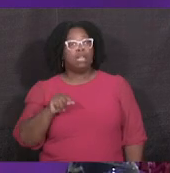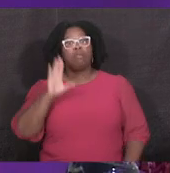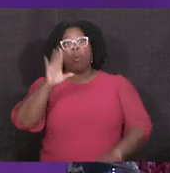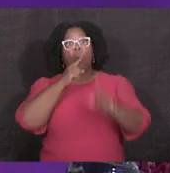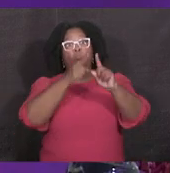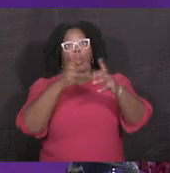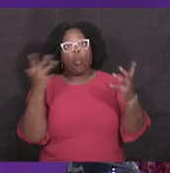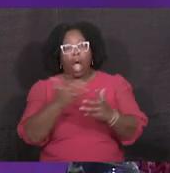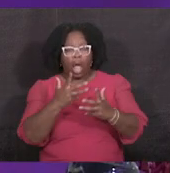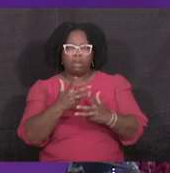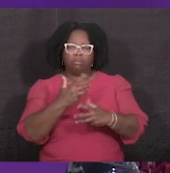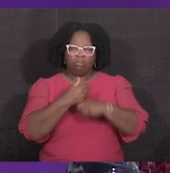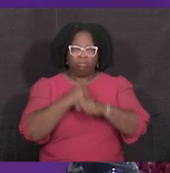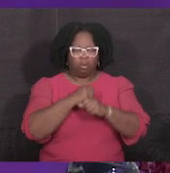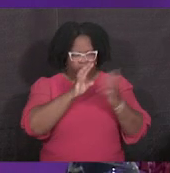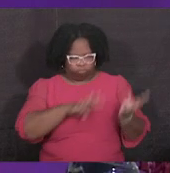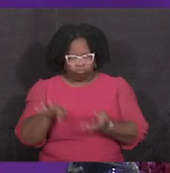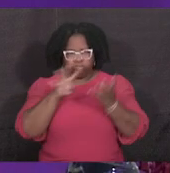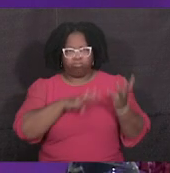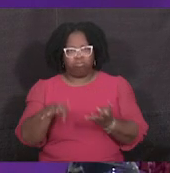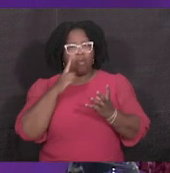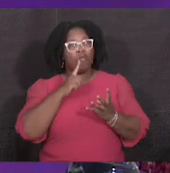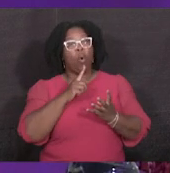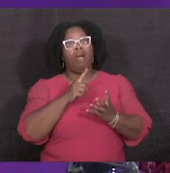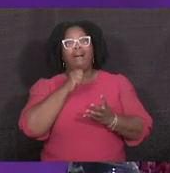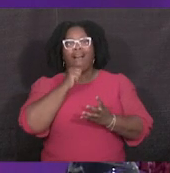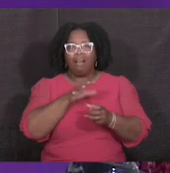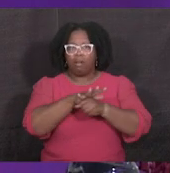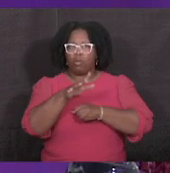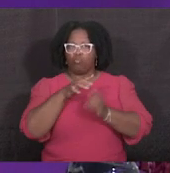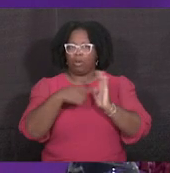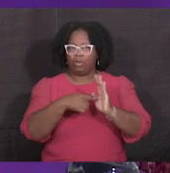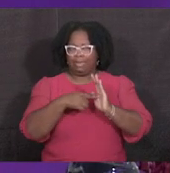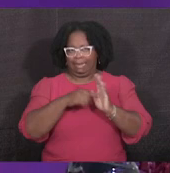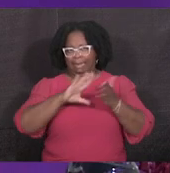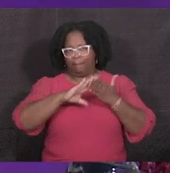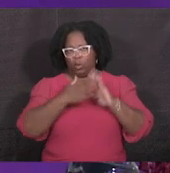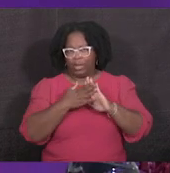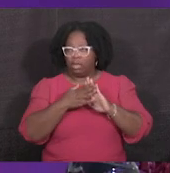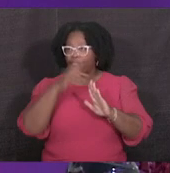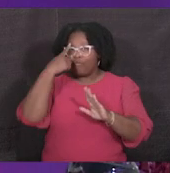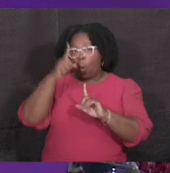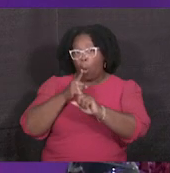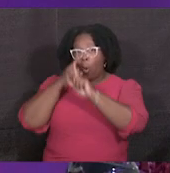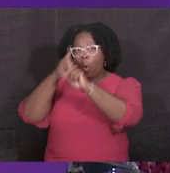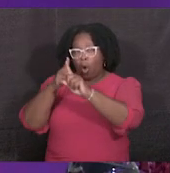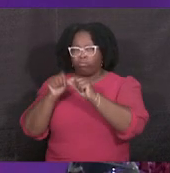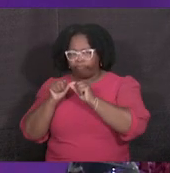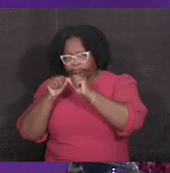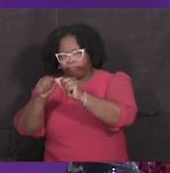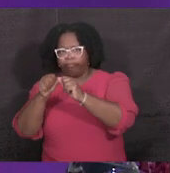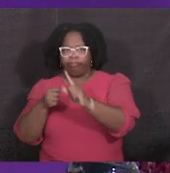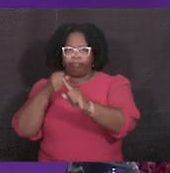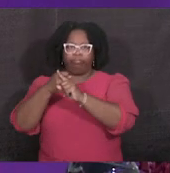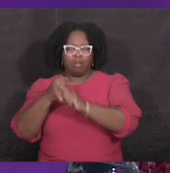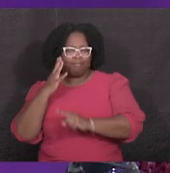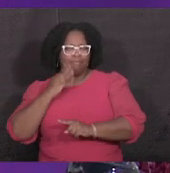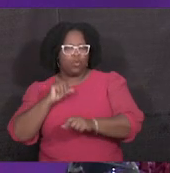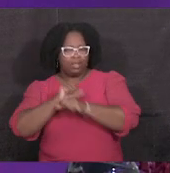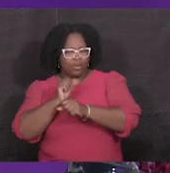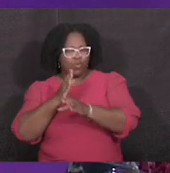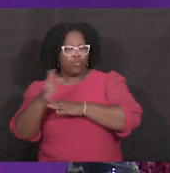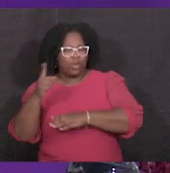communities to get real experience towards lasting careers within the entertainment industry. And prior to joining GEI, Sumi worked